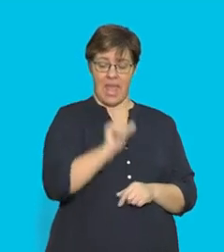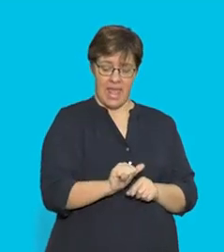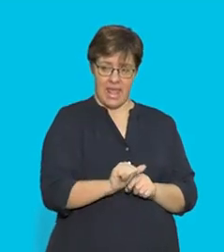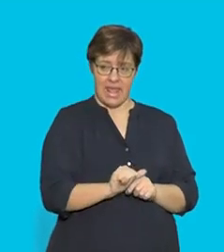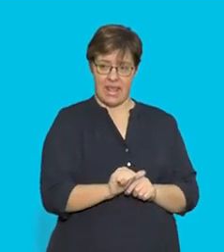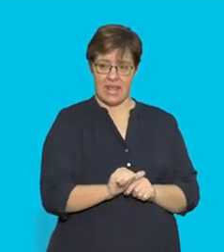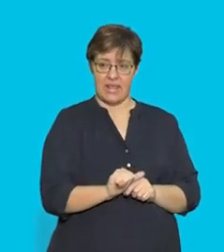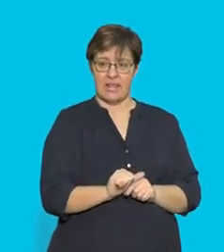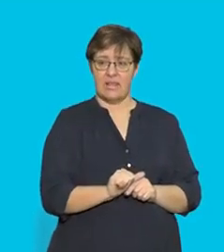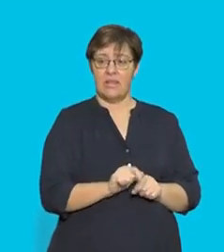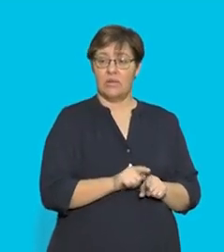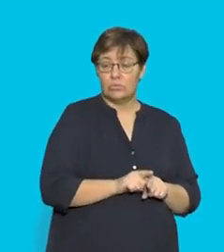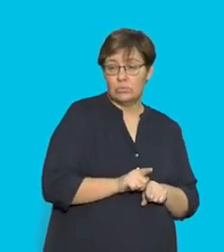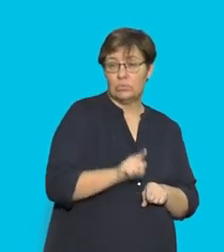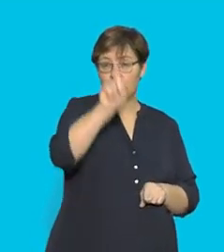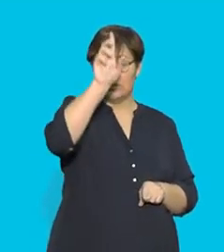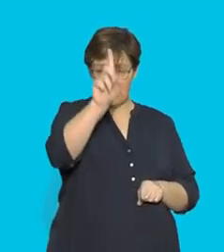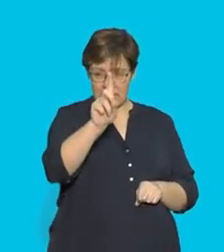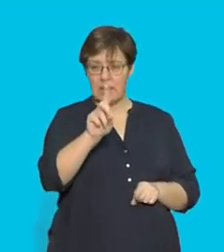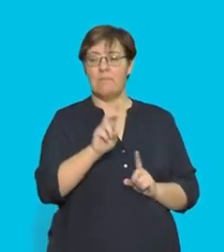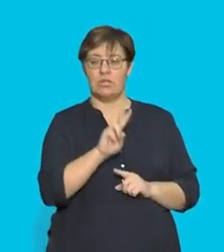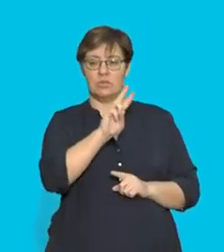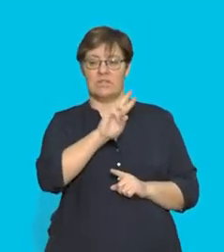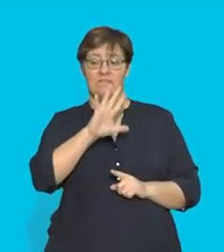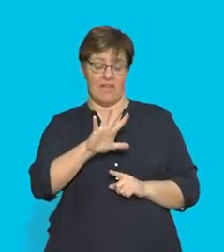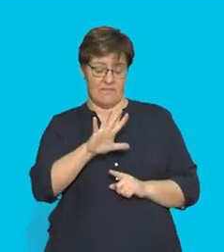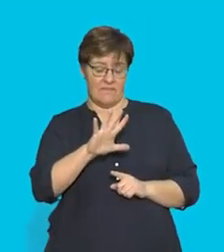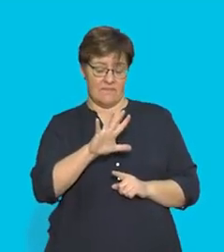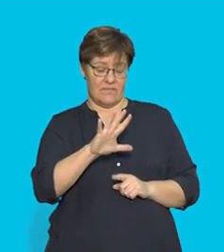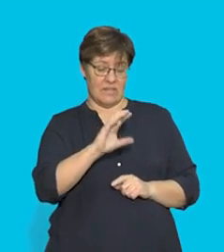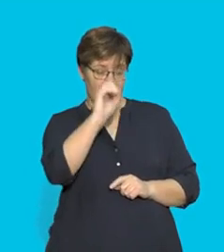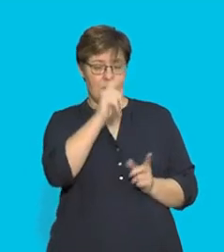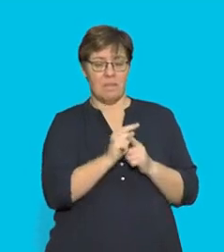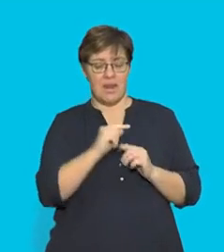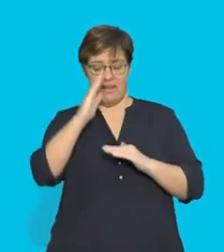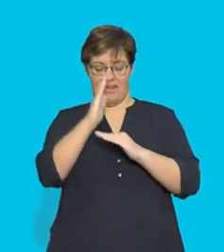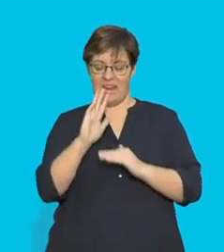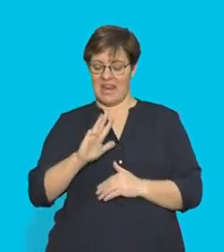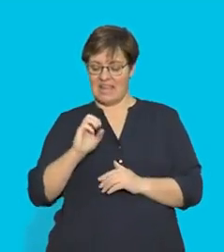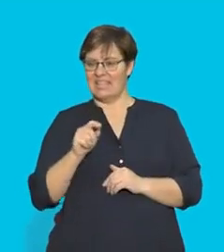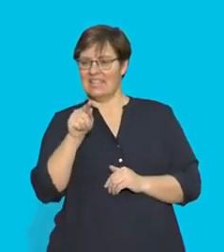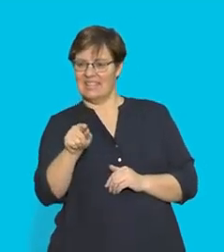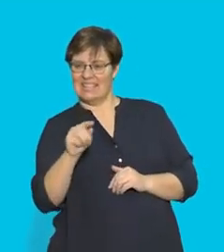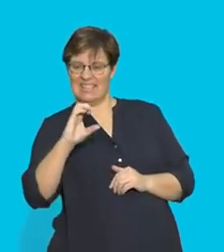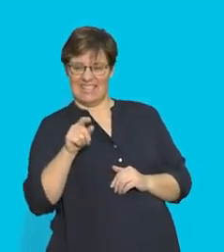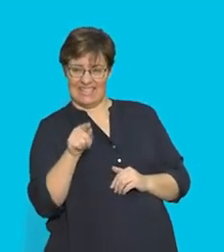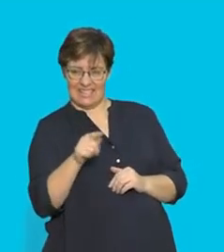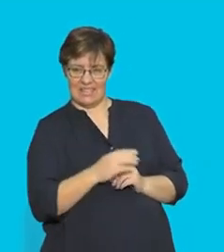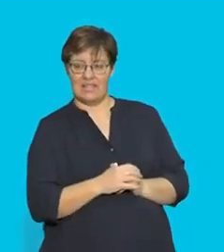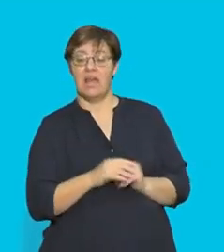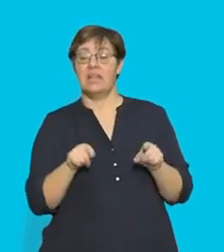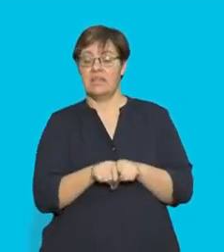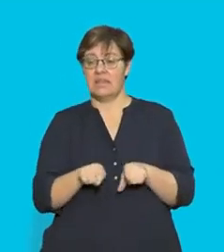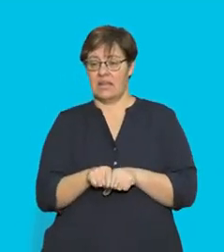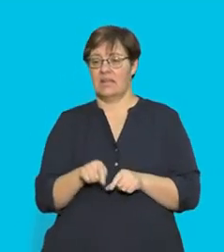they're talking about this angle, which is 25 degrees, belongs to the right angle triangle ACB. They're telling us the angle of